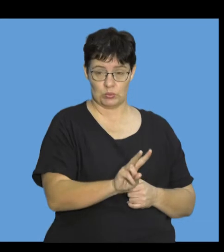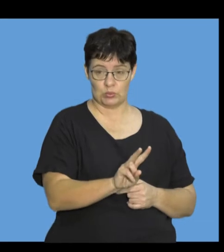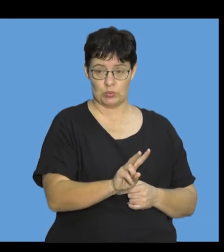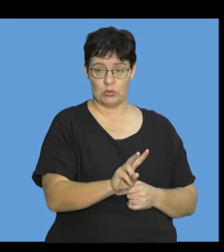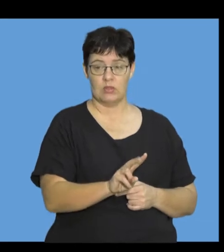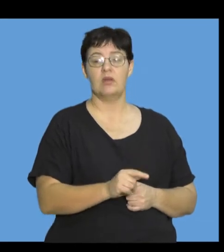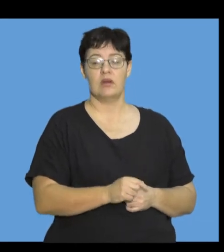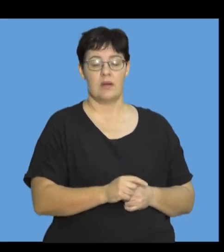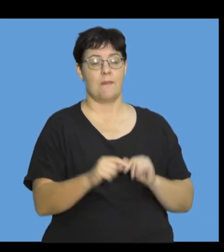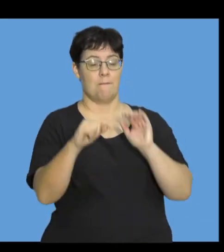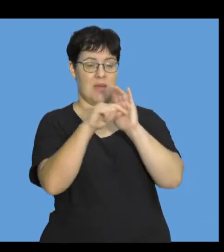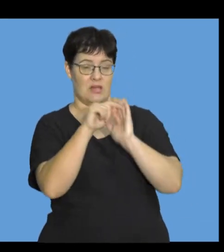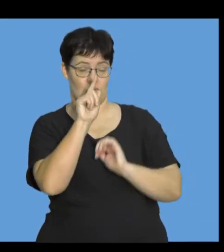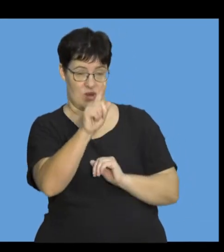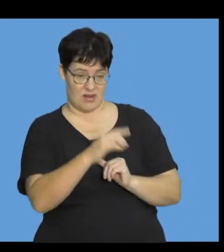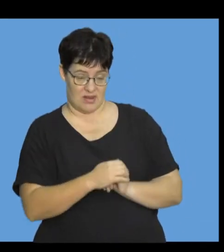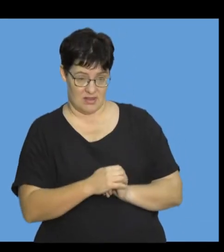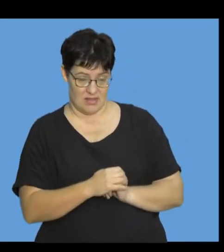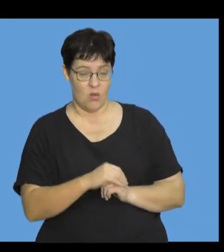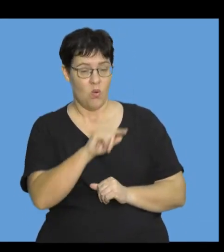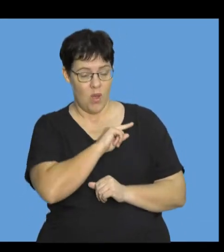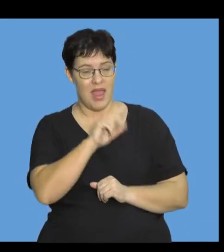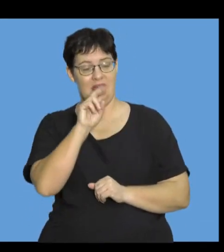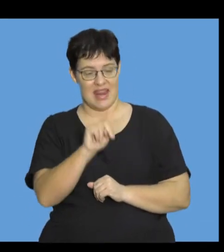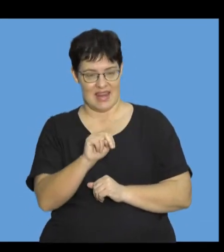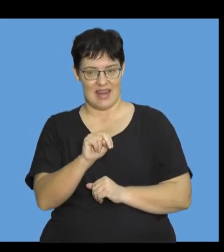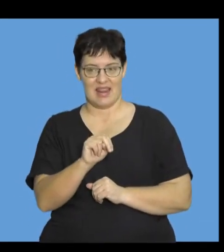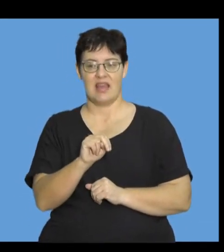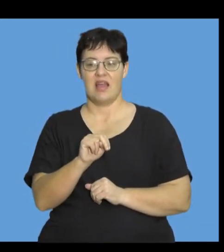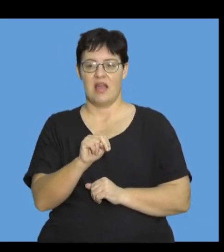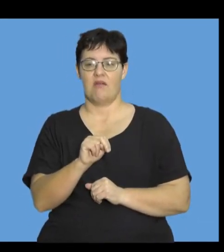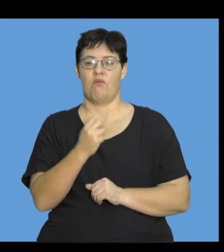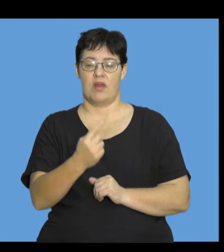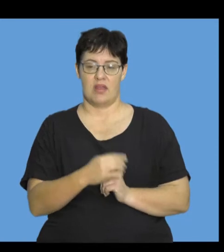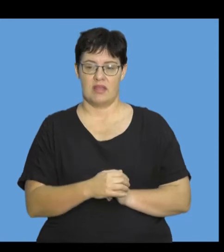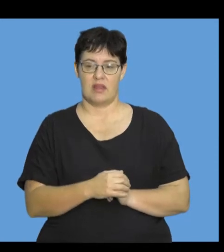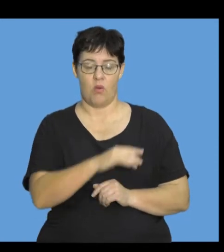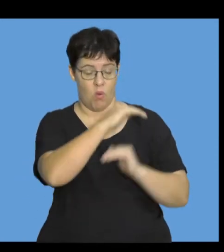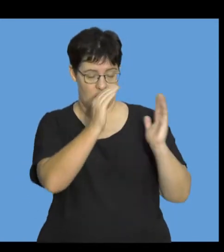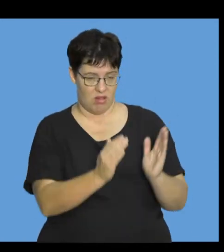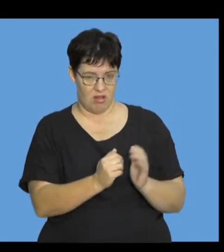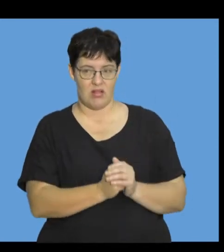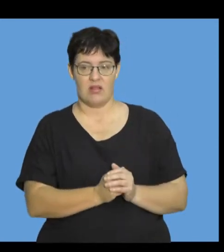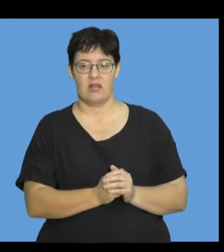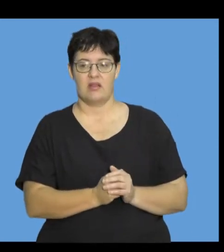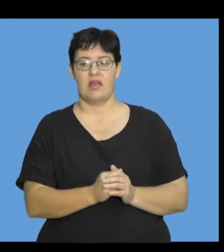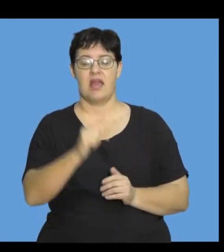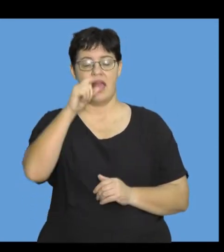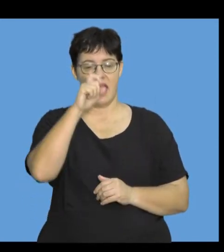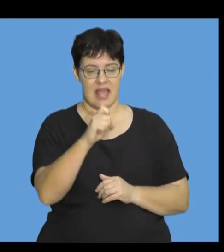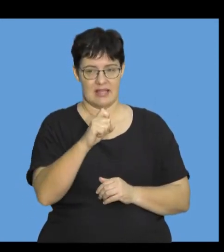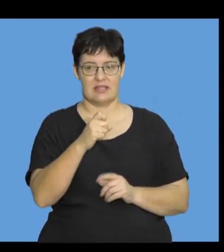to the exponent of minus 1, because my n in this concept will be 1. And then all of this to the exponent of